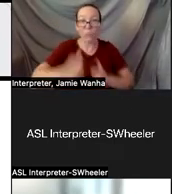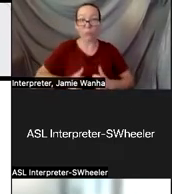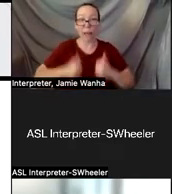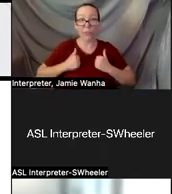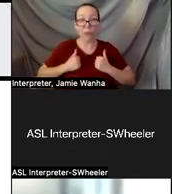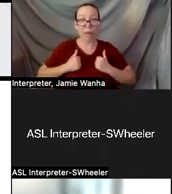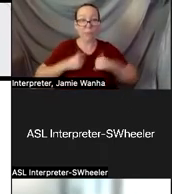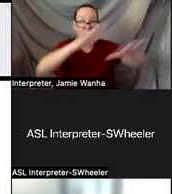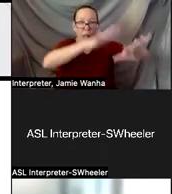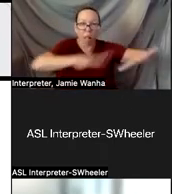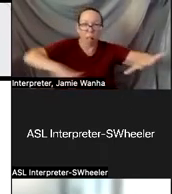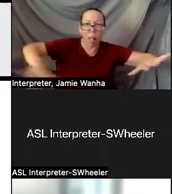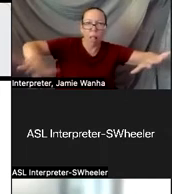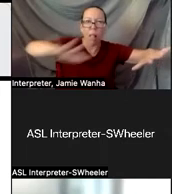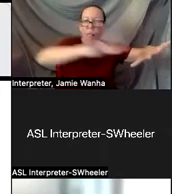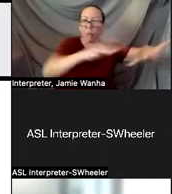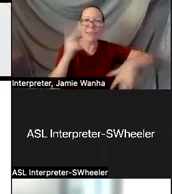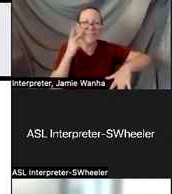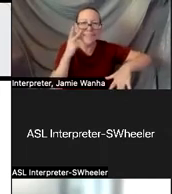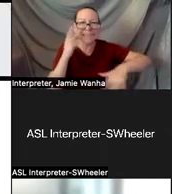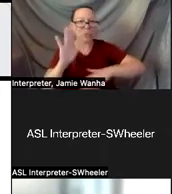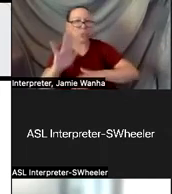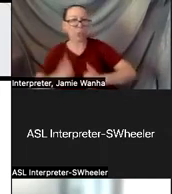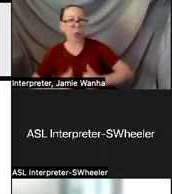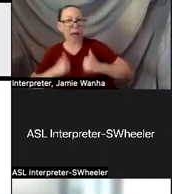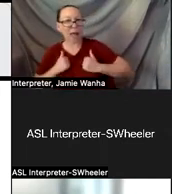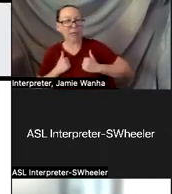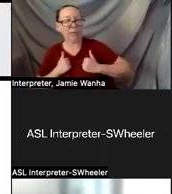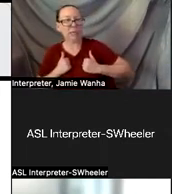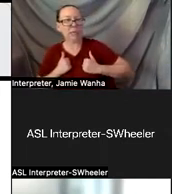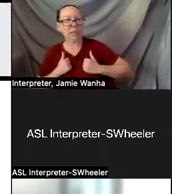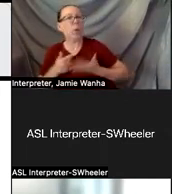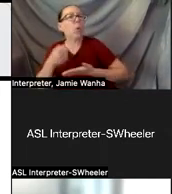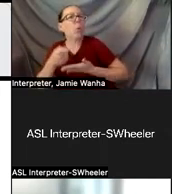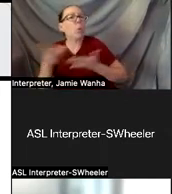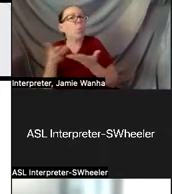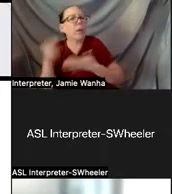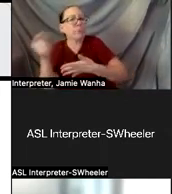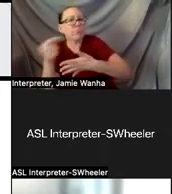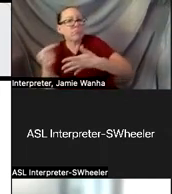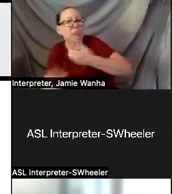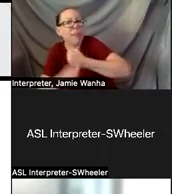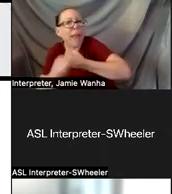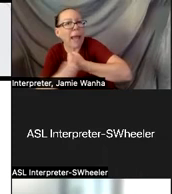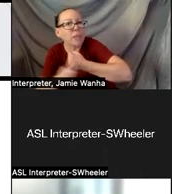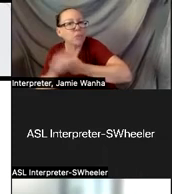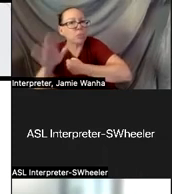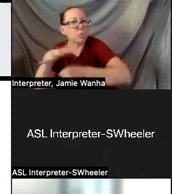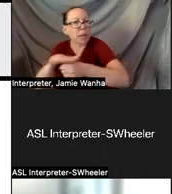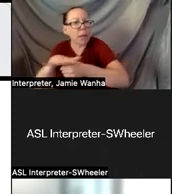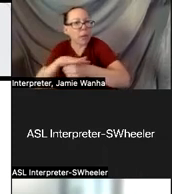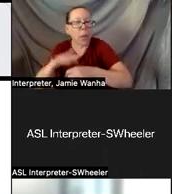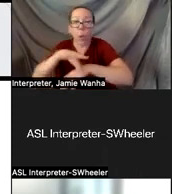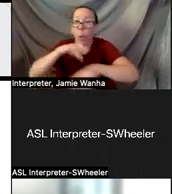particular address is what the hazards in your local area are, not just earthquakes, but fire and